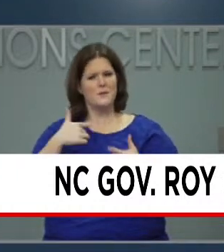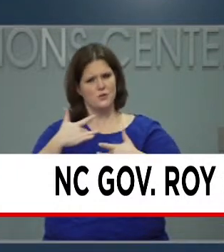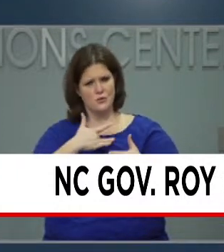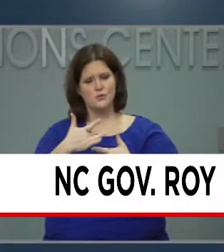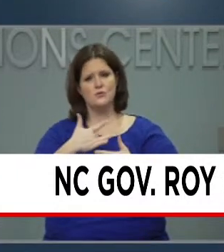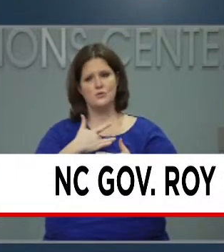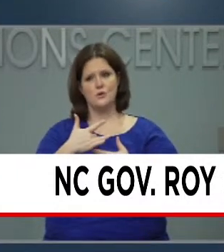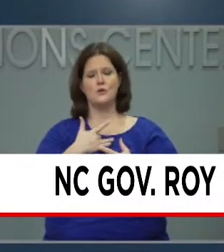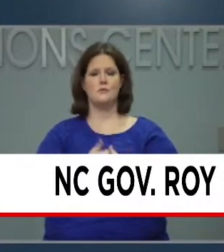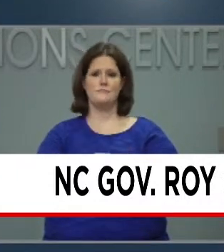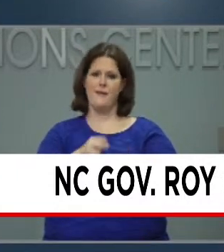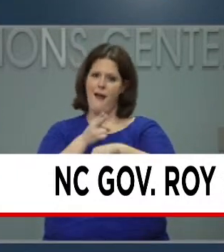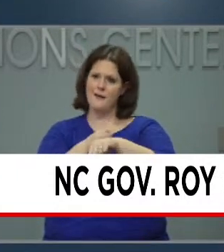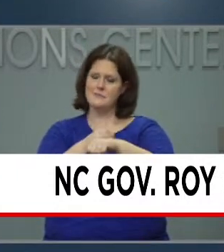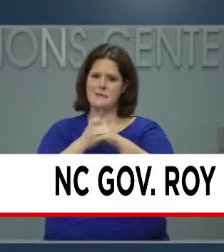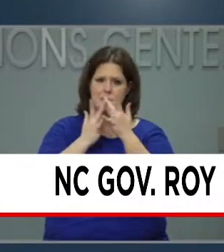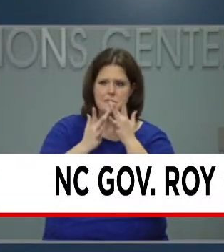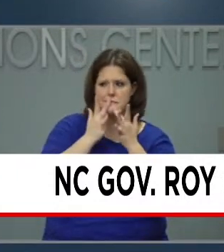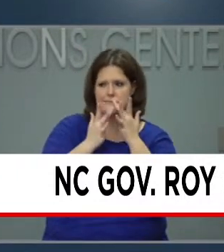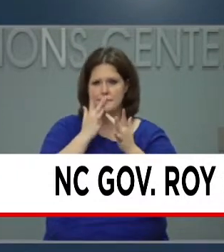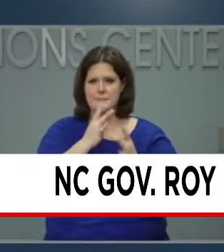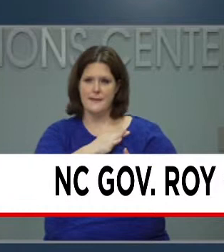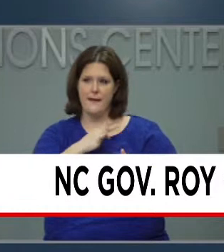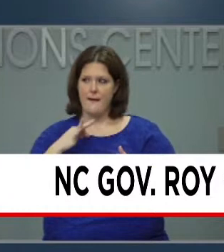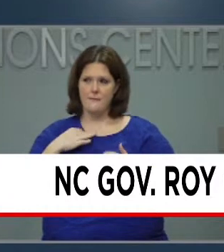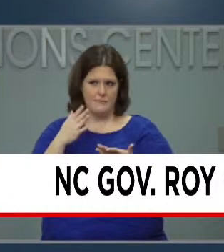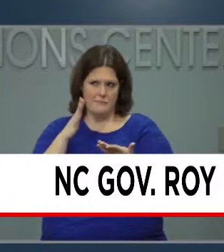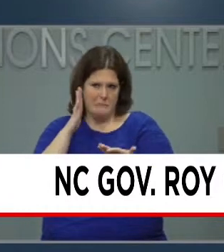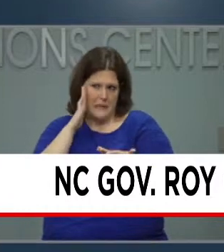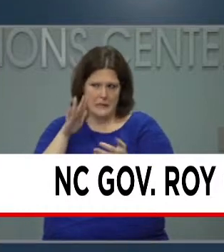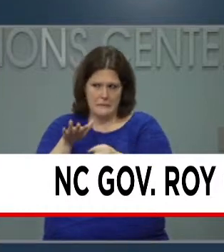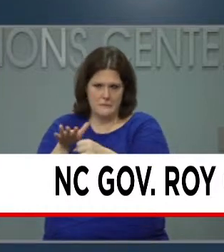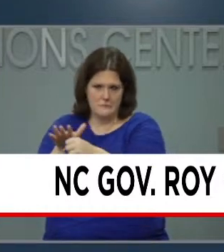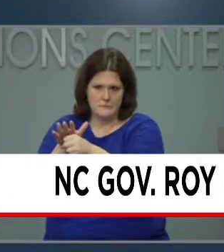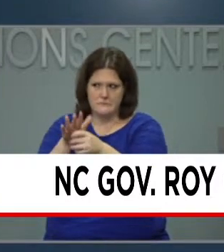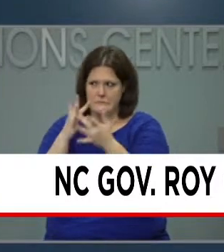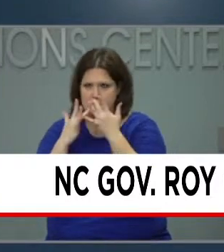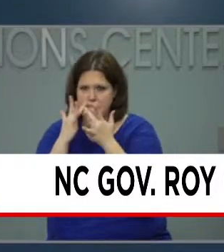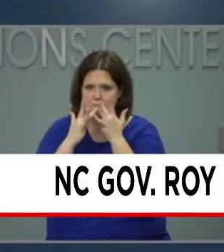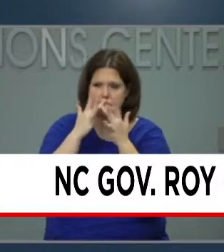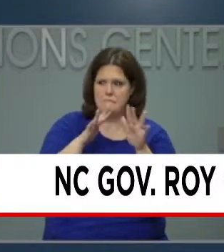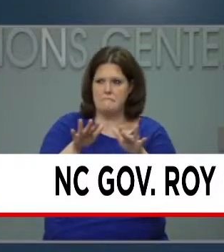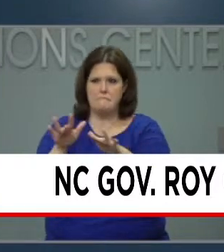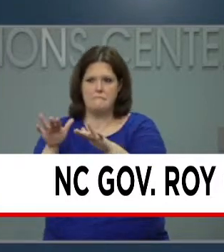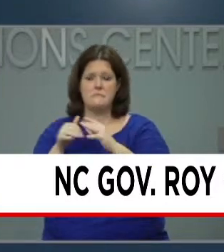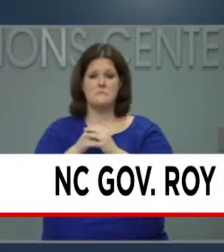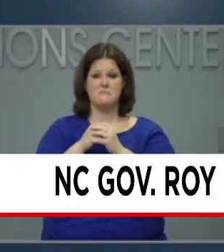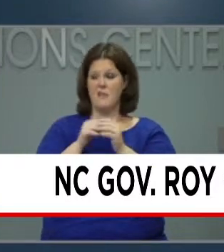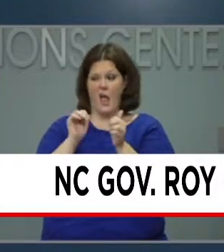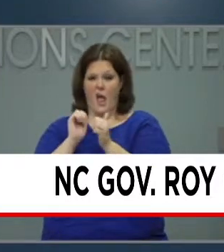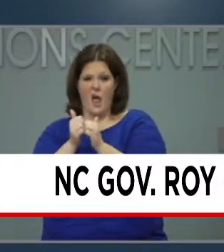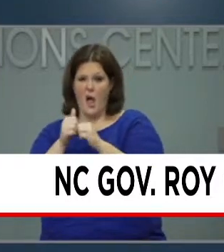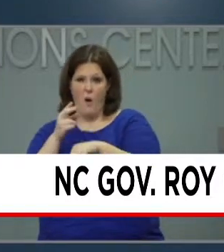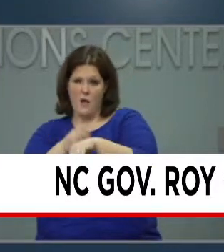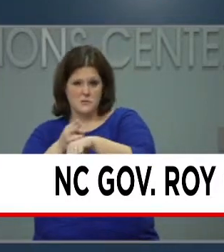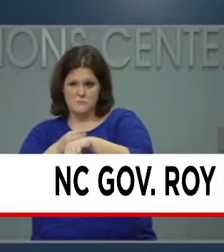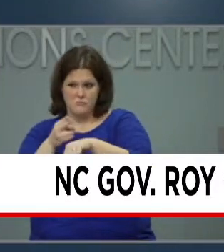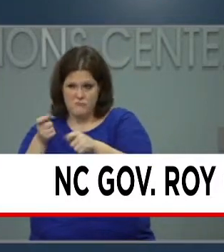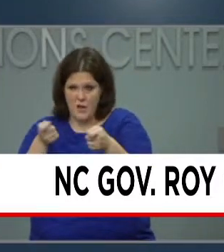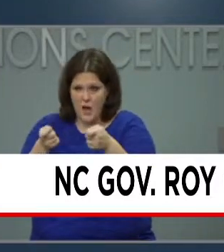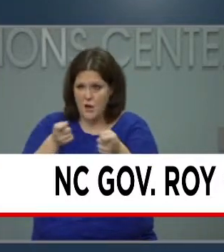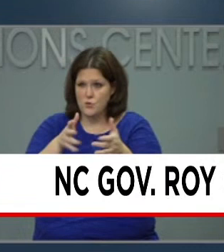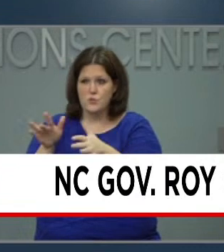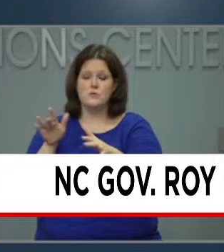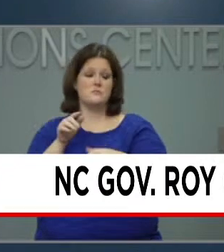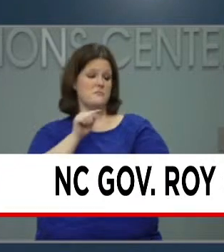and many have limited capacity already. Hospitals are managing now by proactively scaling back